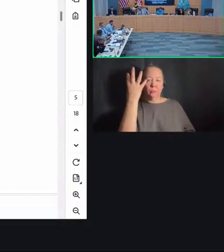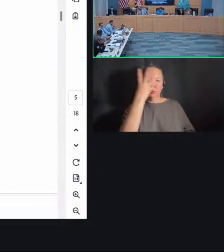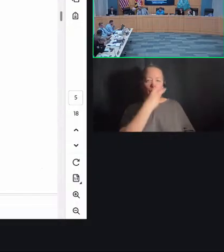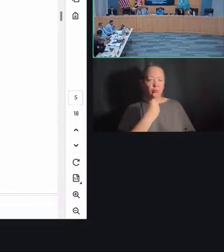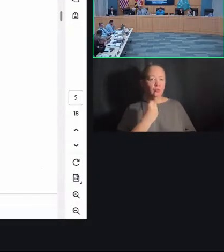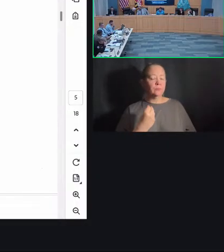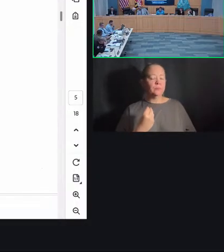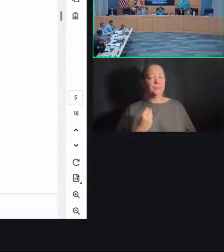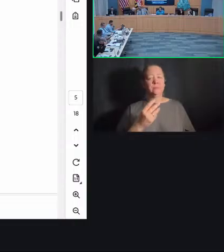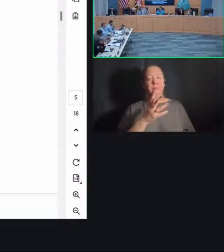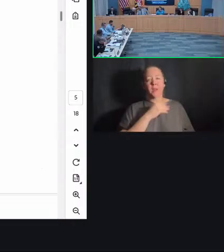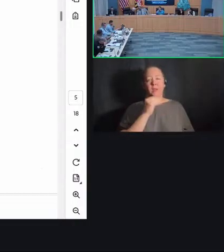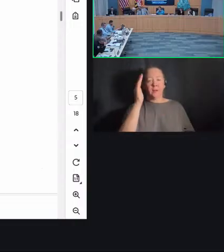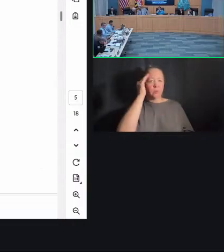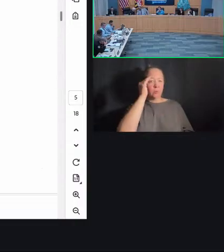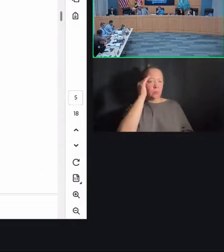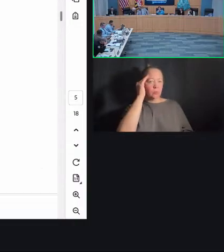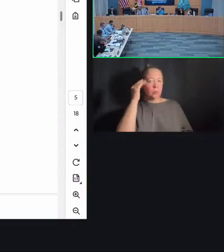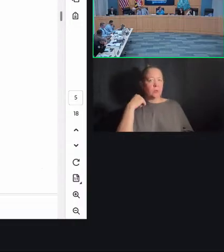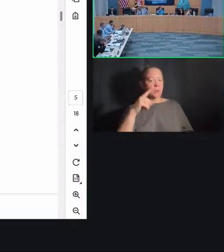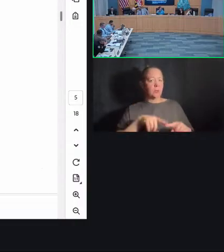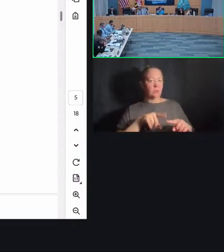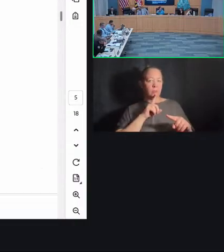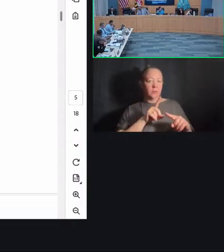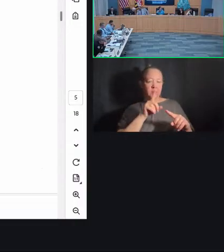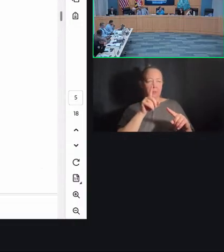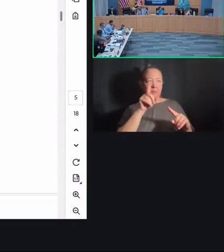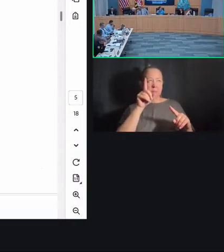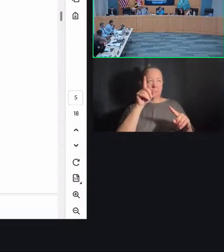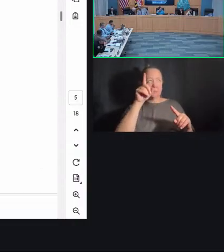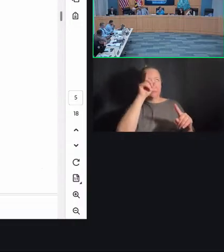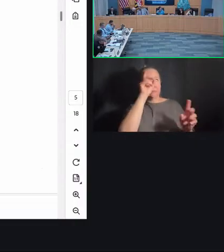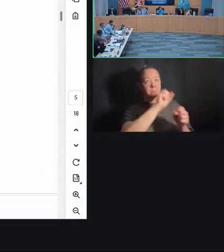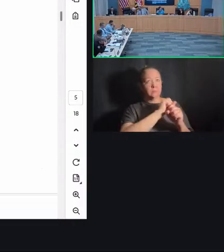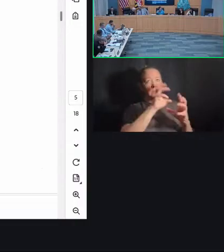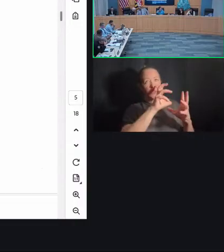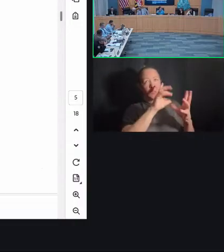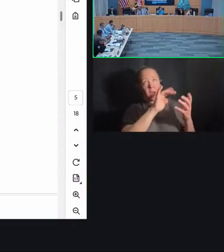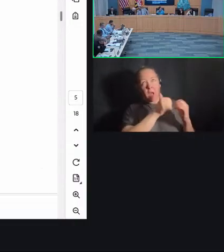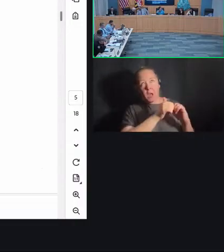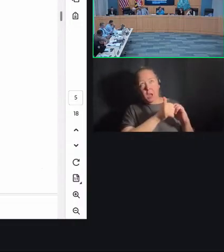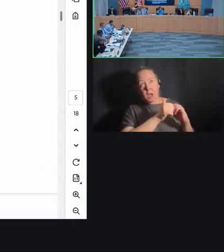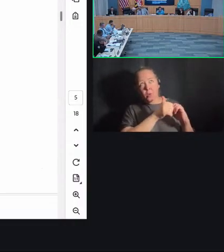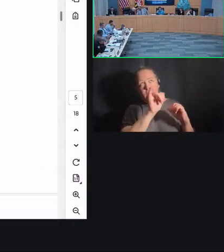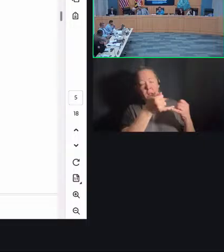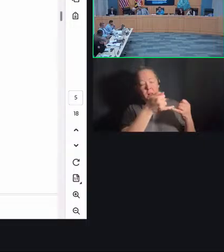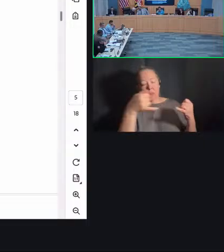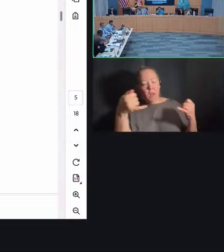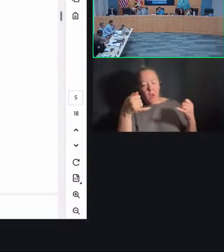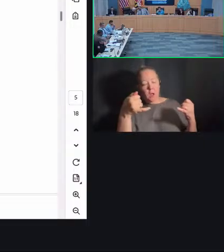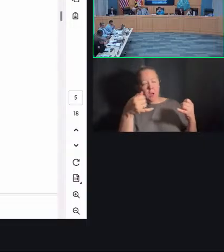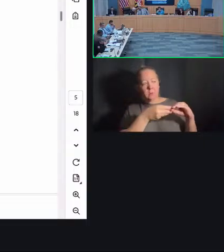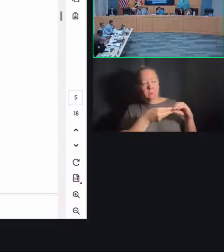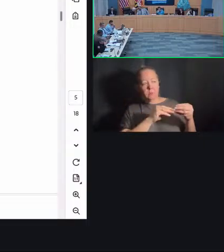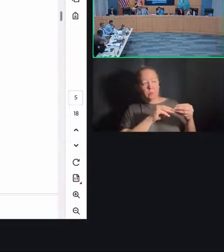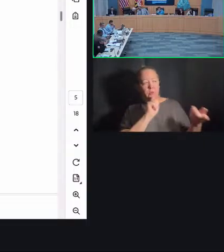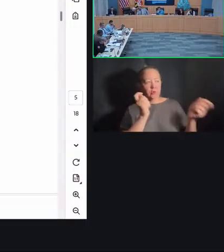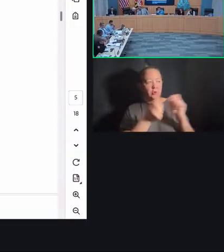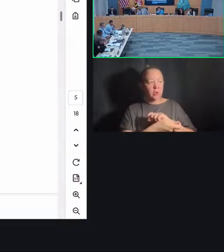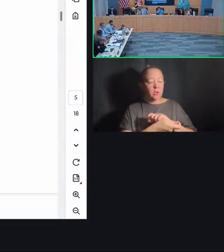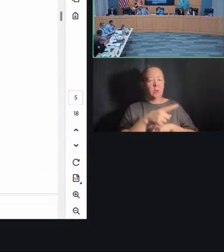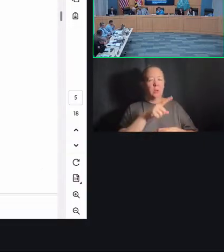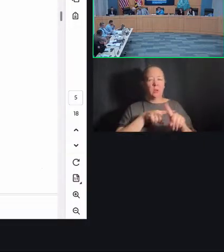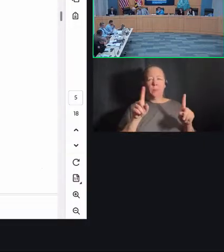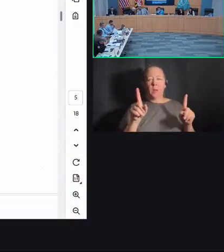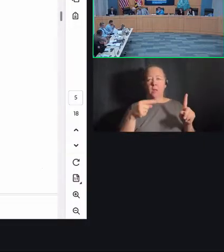And I know, like, we can't really think about, like, how that would change this line item here, but I really would like us to consider doing something like that and